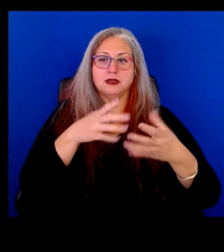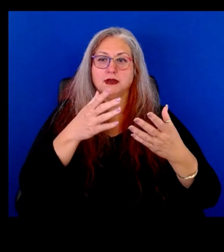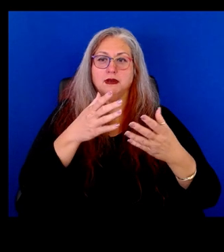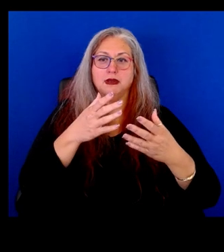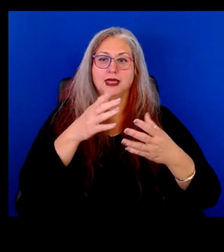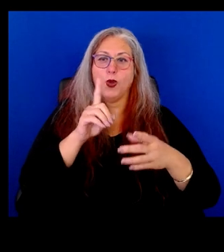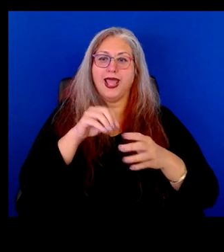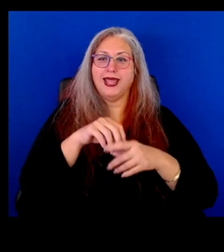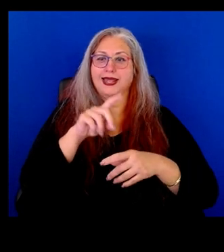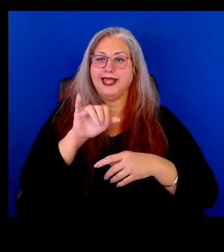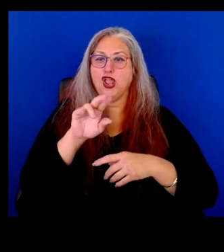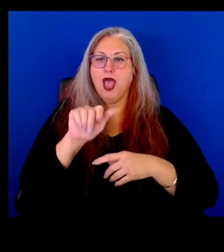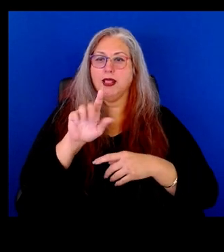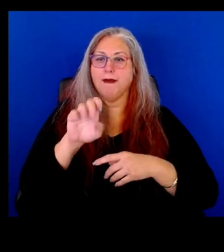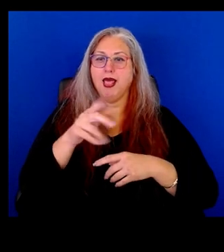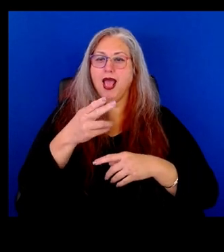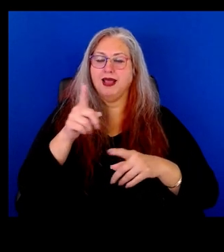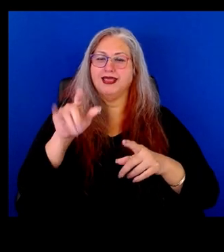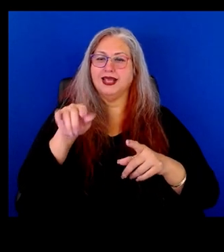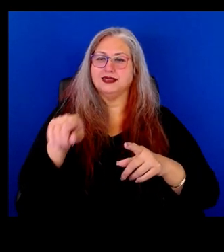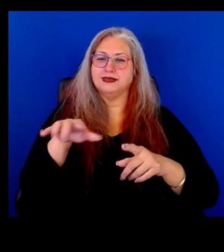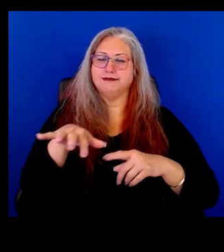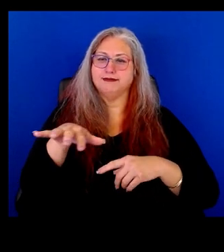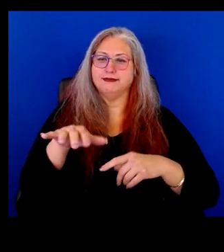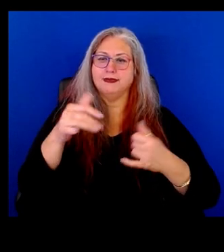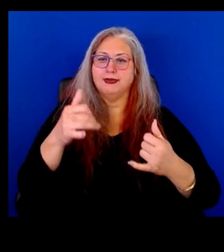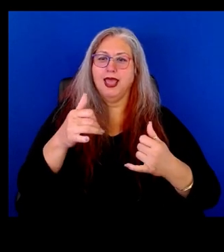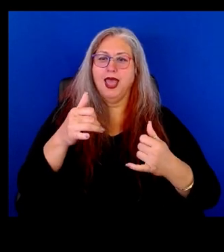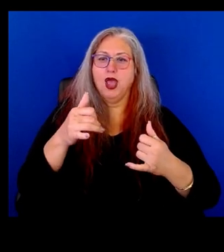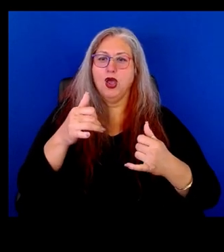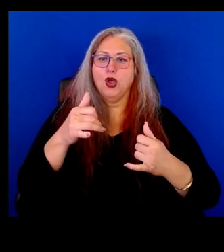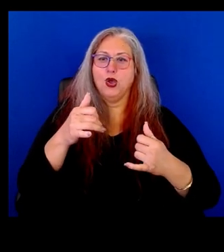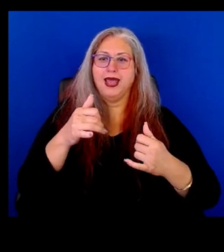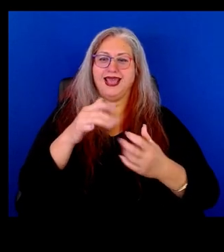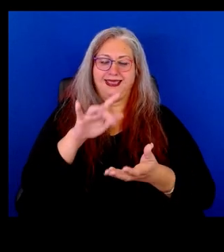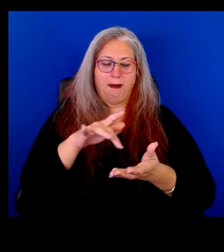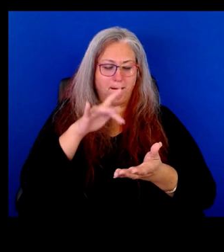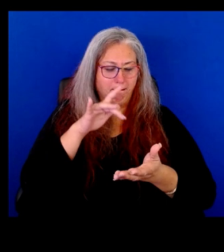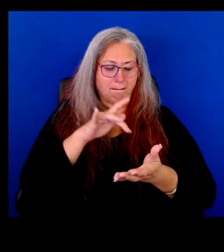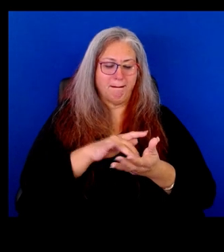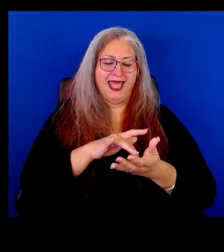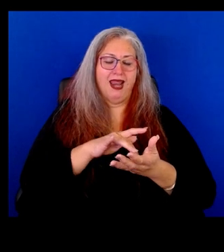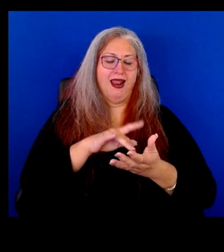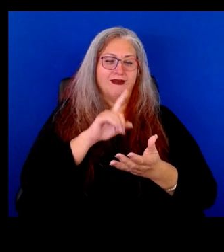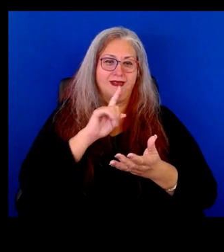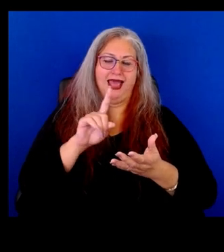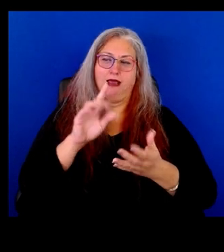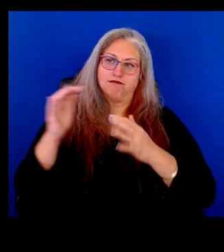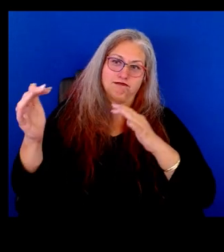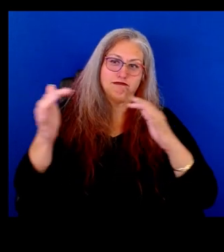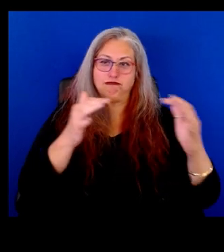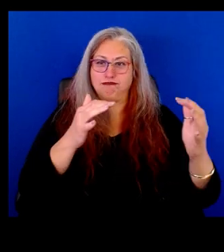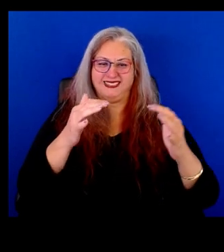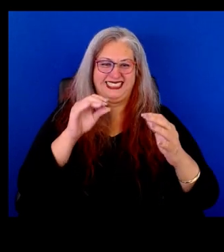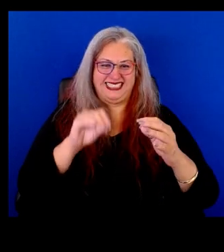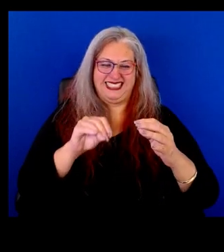between in Deir al-Balah. Deir al-Balah is now in the middle, is in the eye of the storm, in